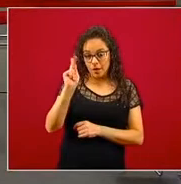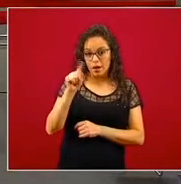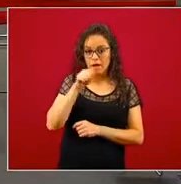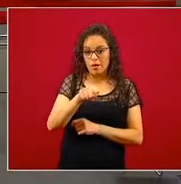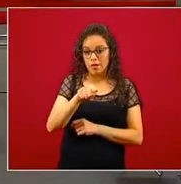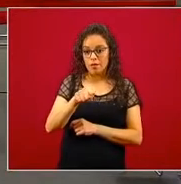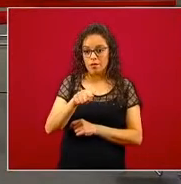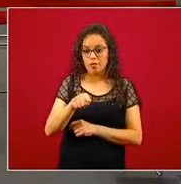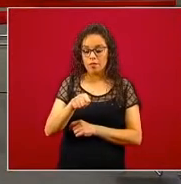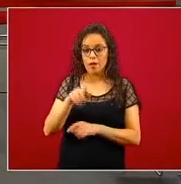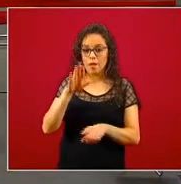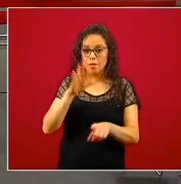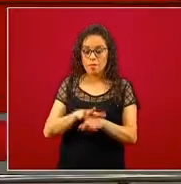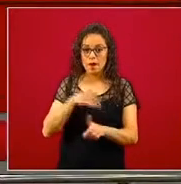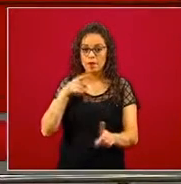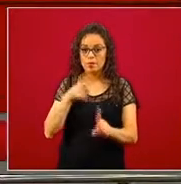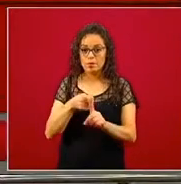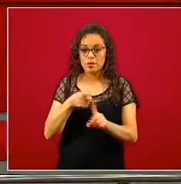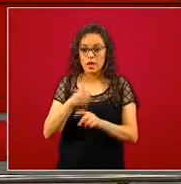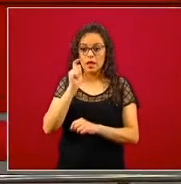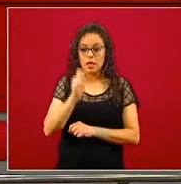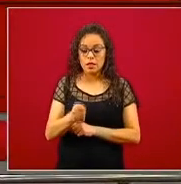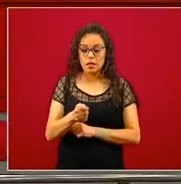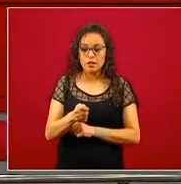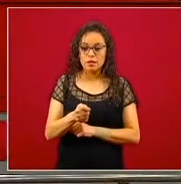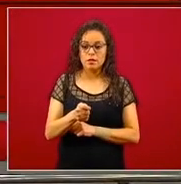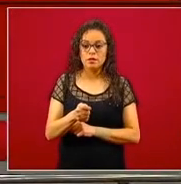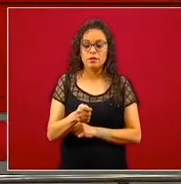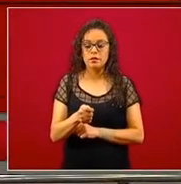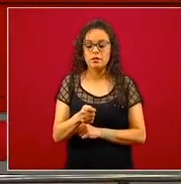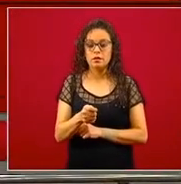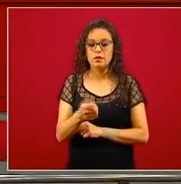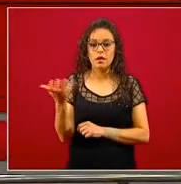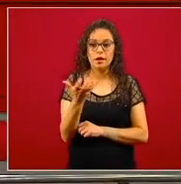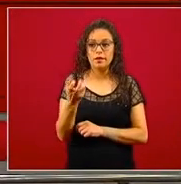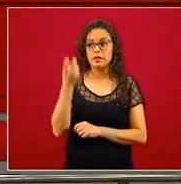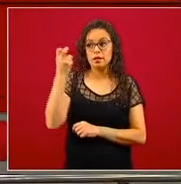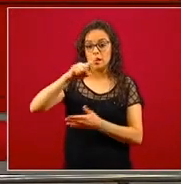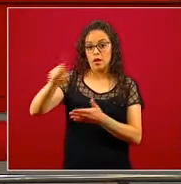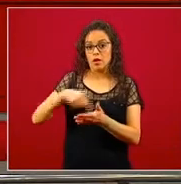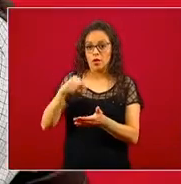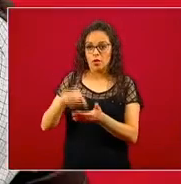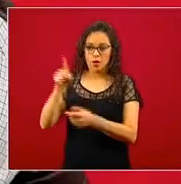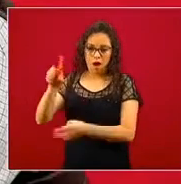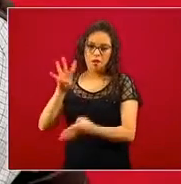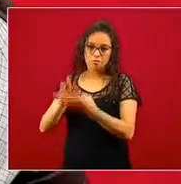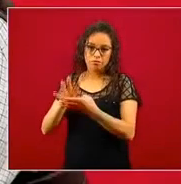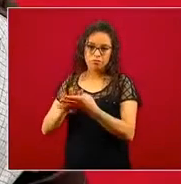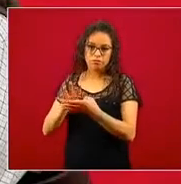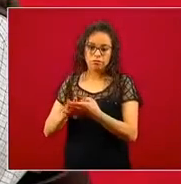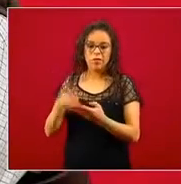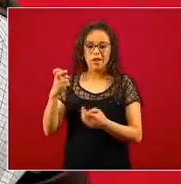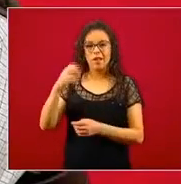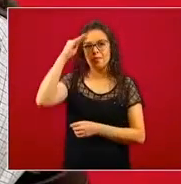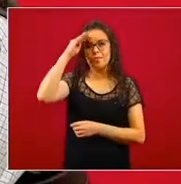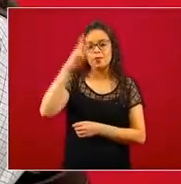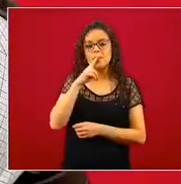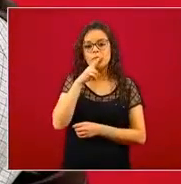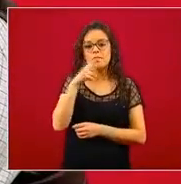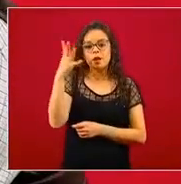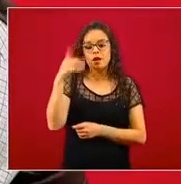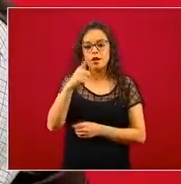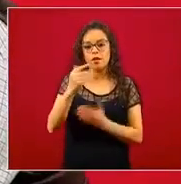people in charge should then conduct prevention actions pretty focused. And there are